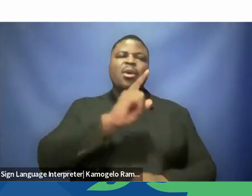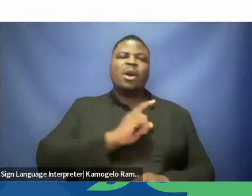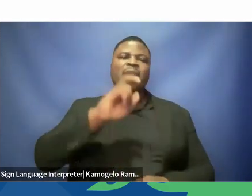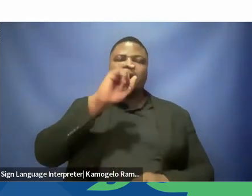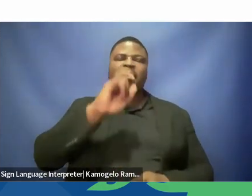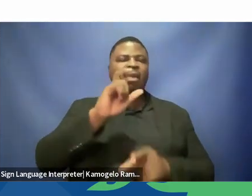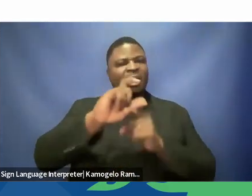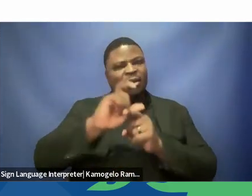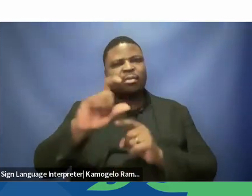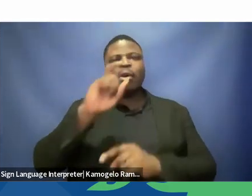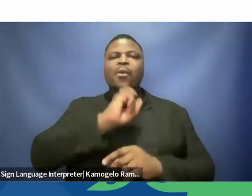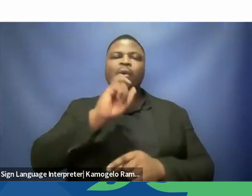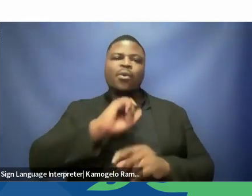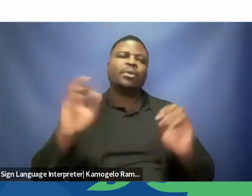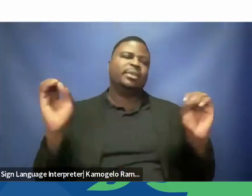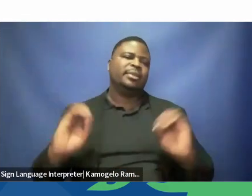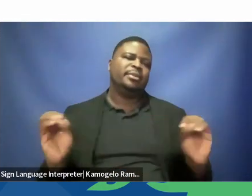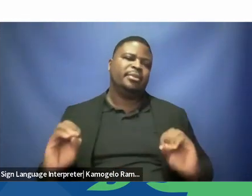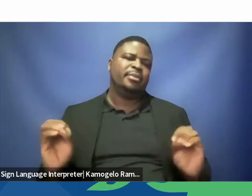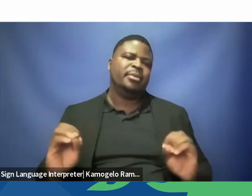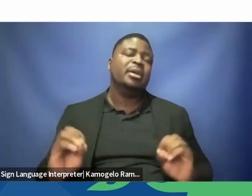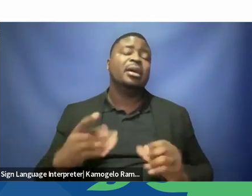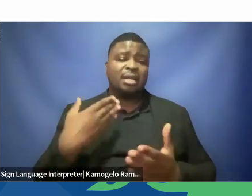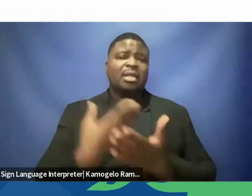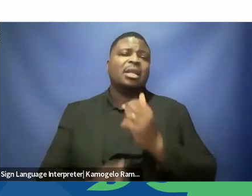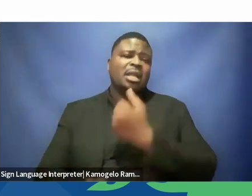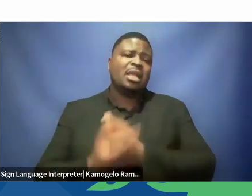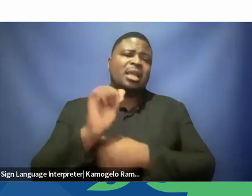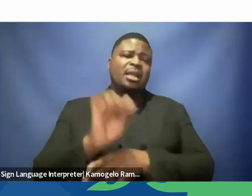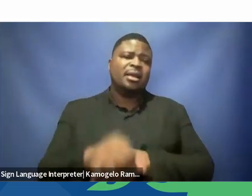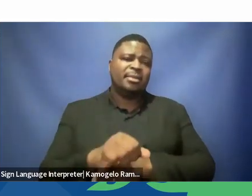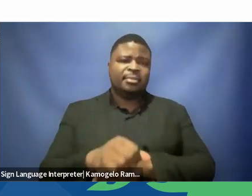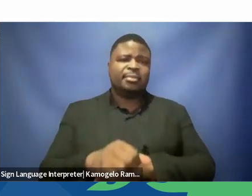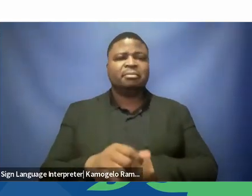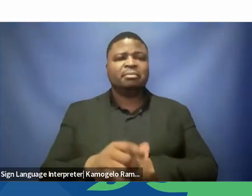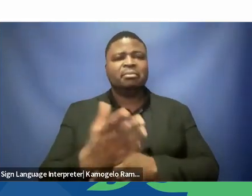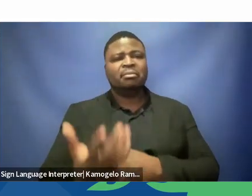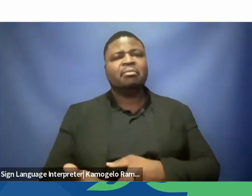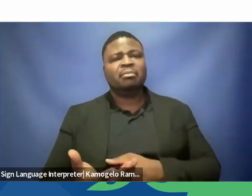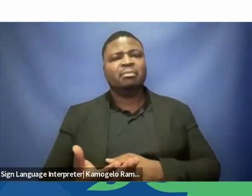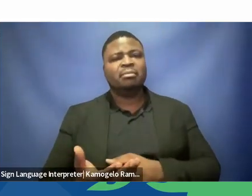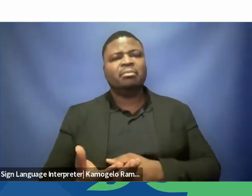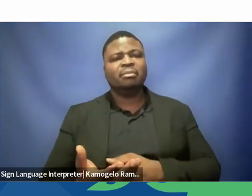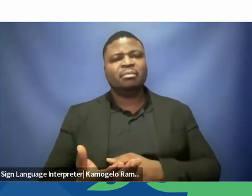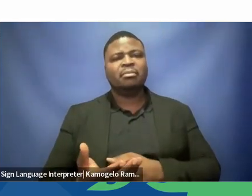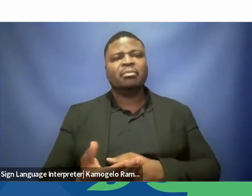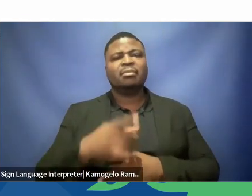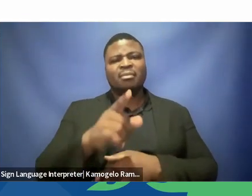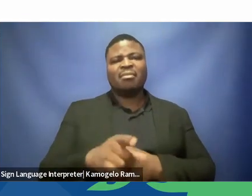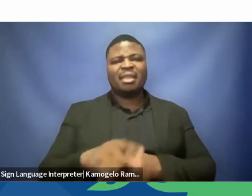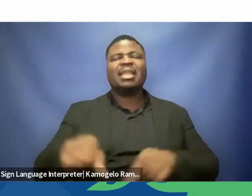My risk of becoming HIV is much higher. Sexual risk behavior, for example, you would have sex